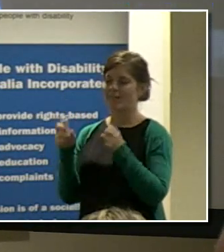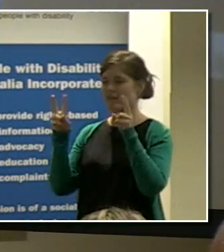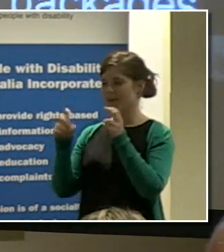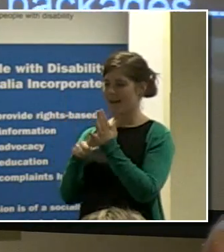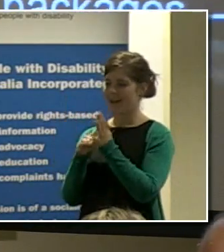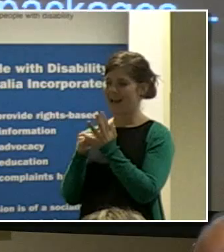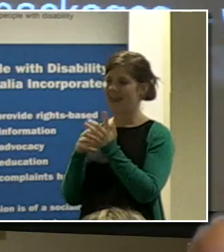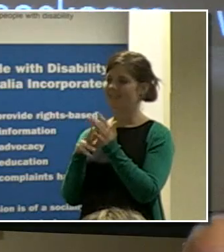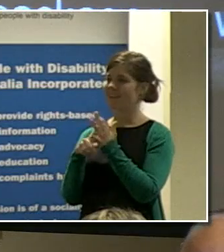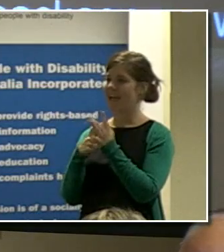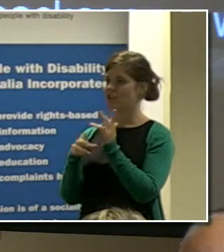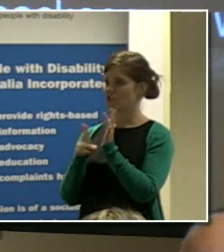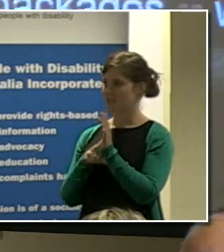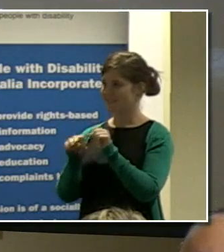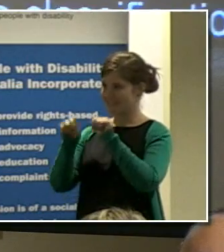make sure it's there.